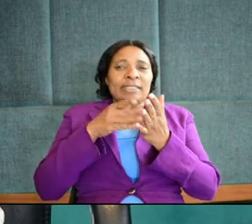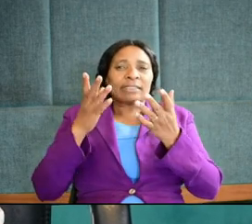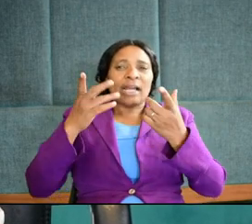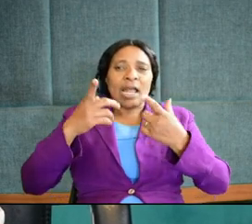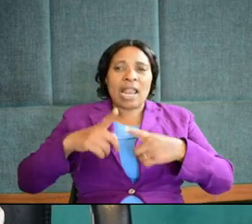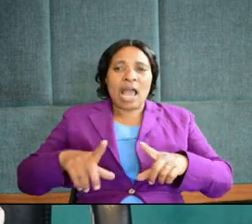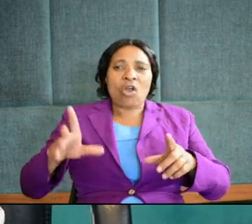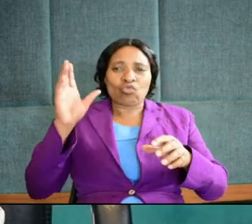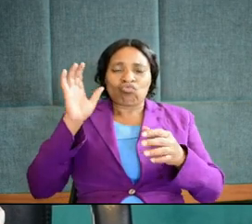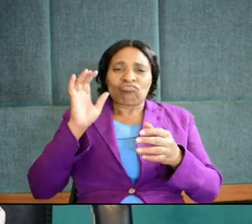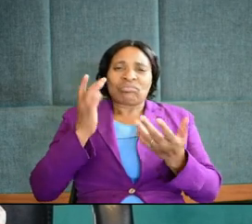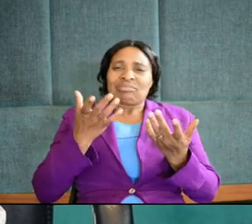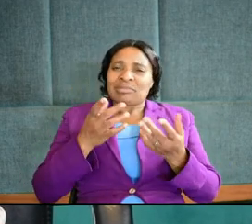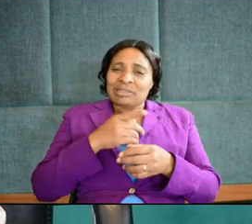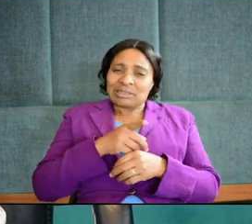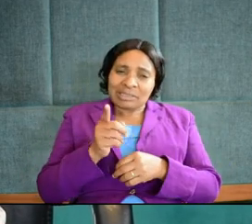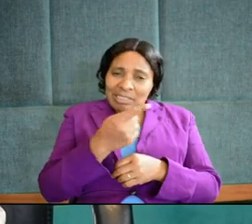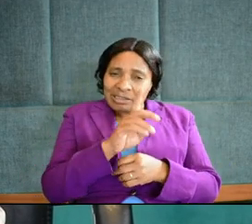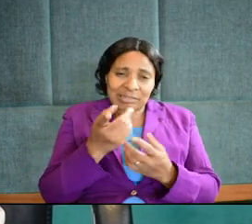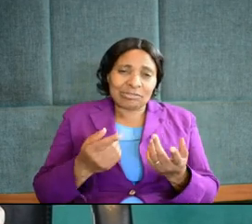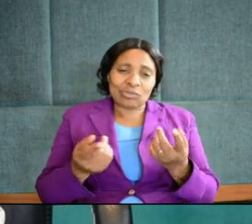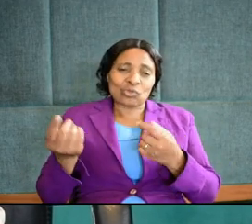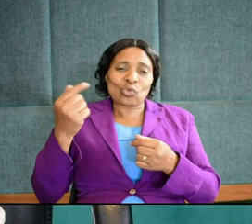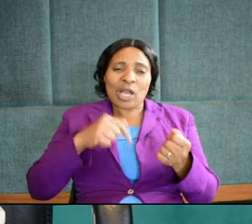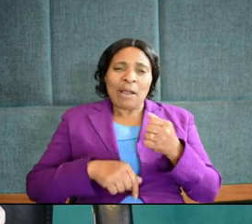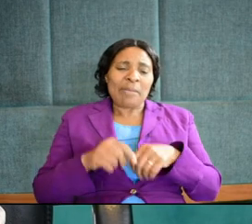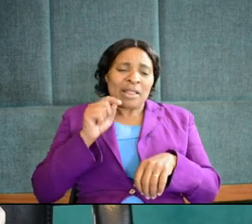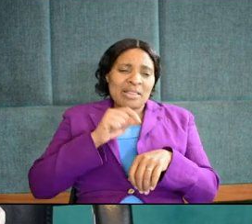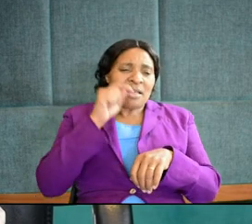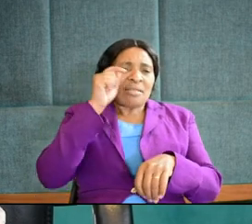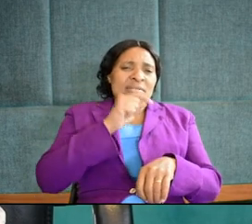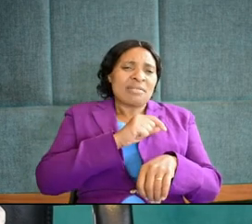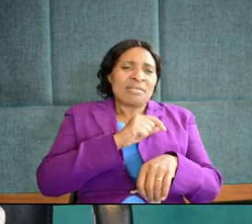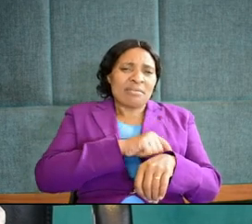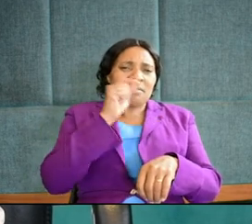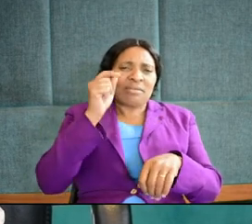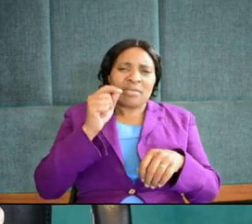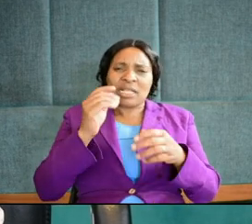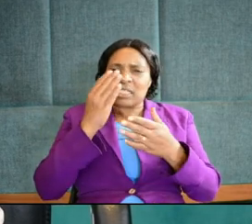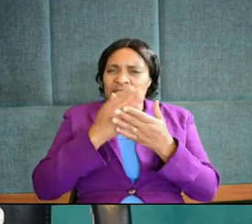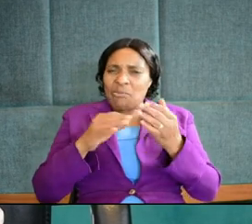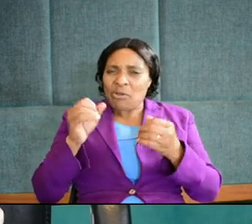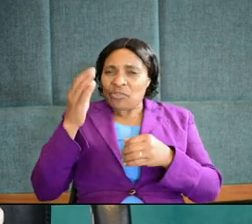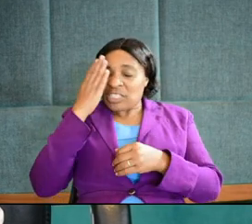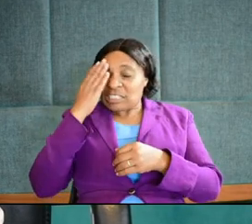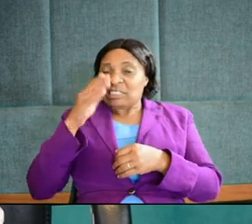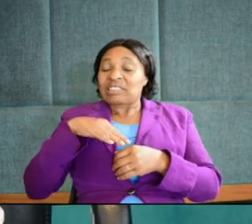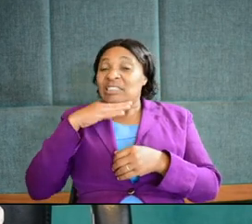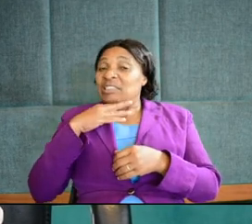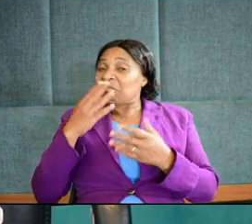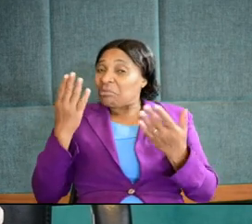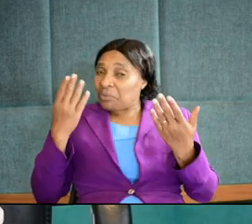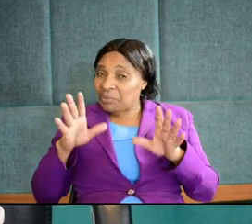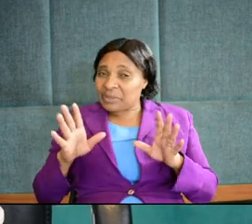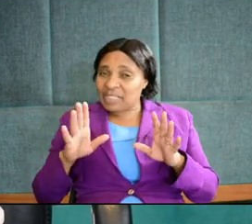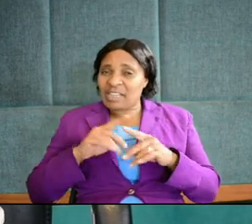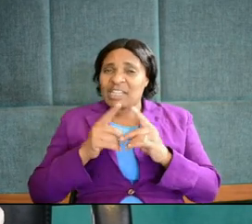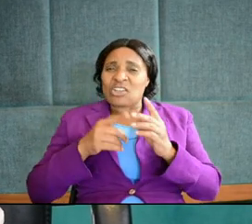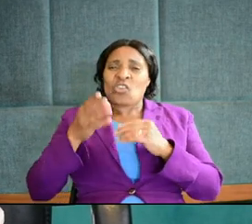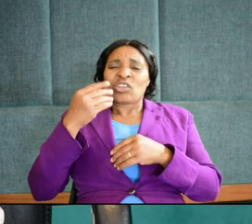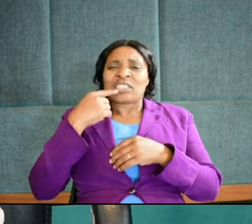he allowed snakes to come where they were and bit them, and some of the Israelites died. And God